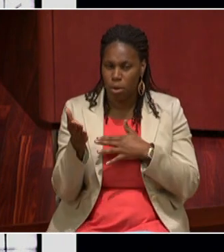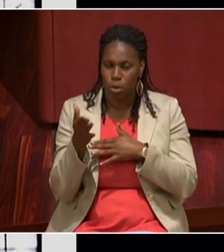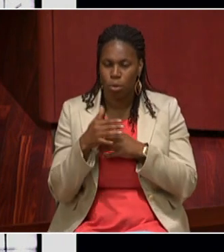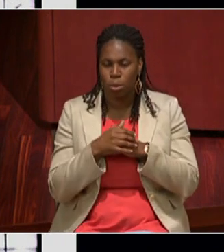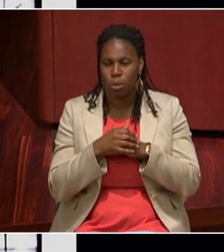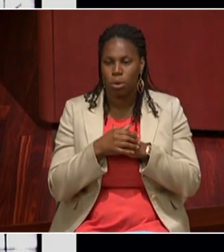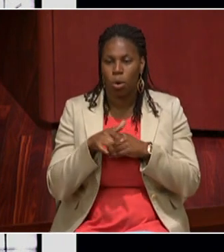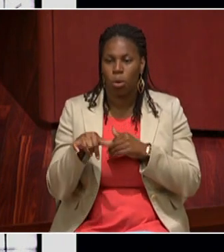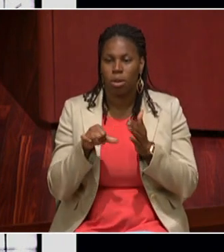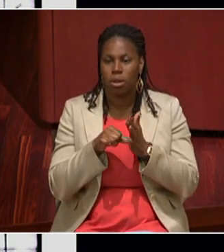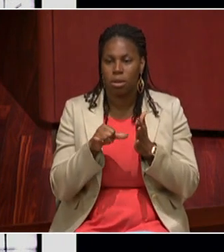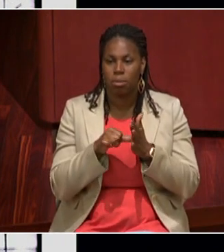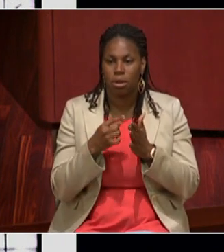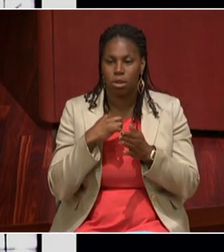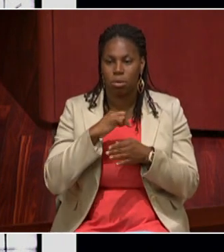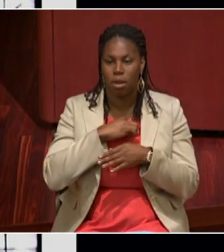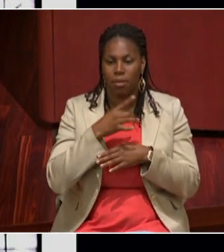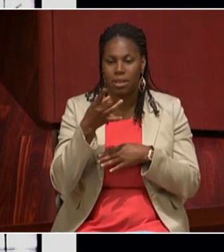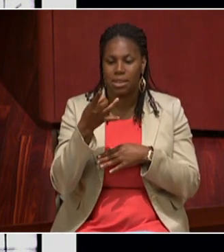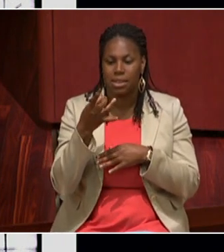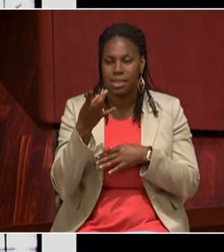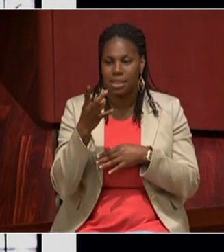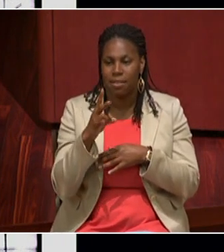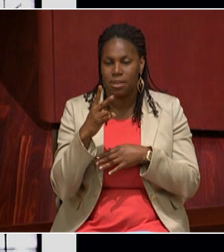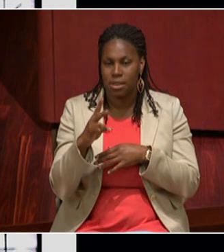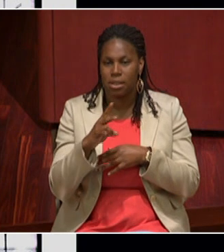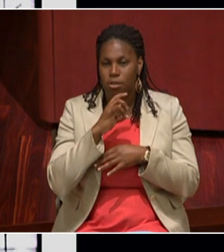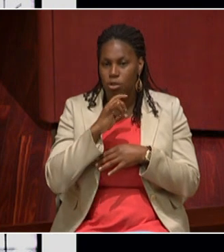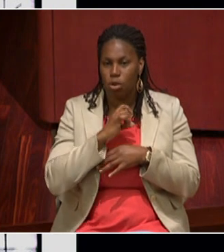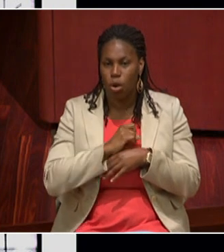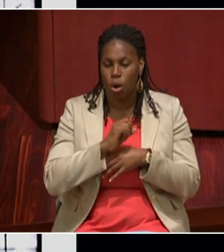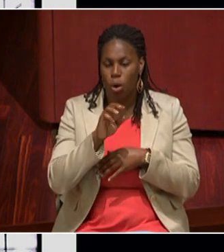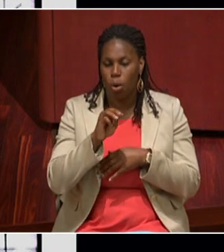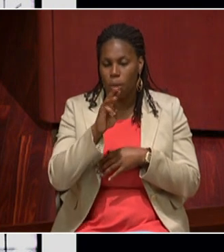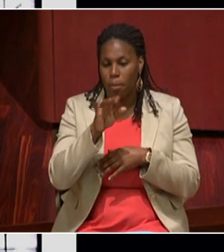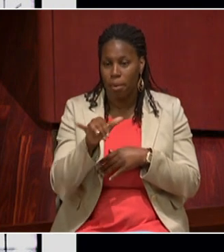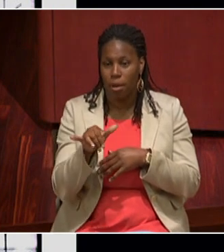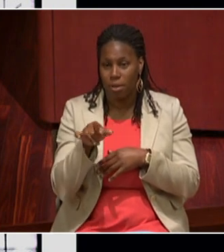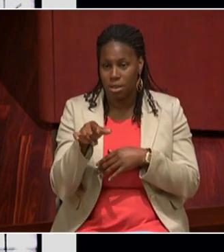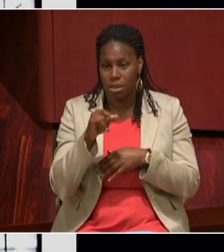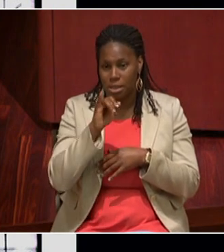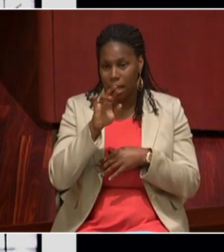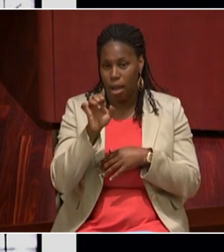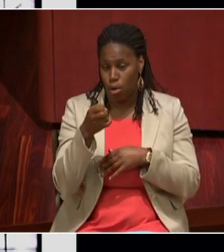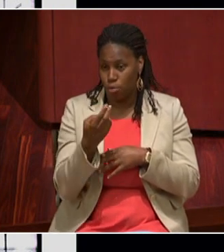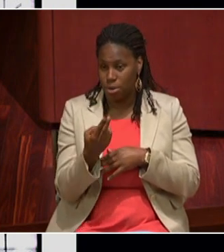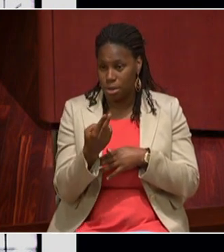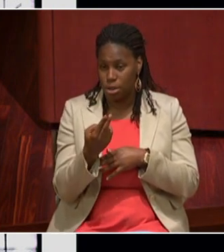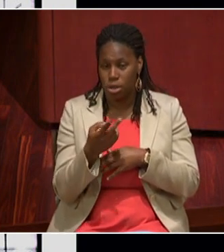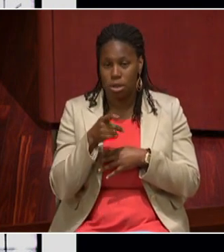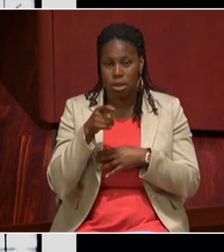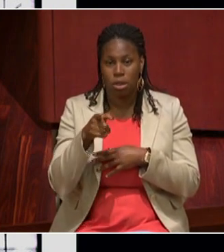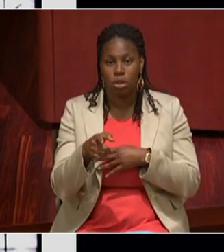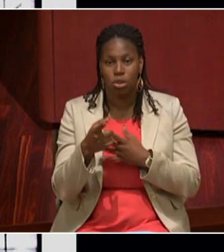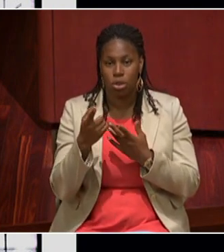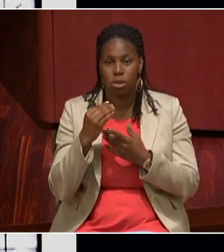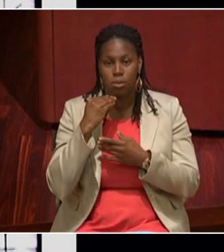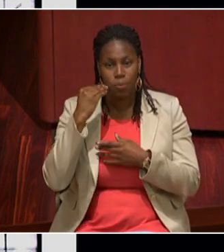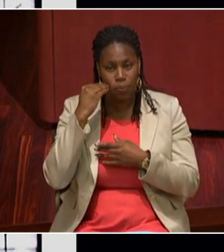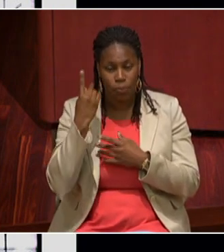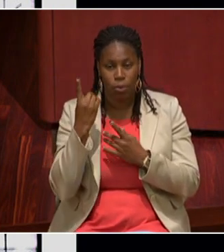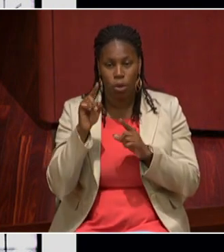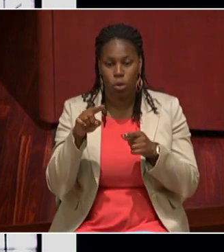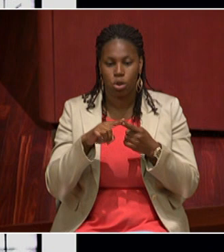On this page we have a 17-year-old Mary Callahan, who is Irish. She's a domestic servant going to